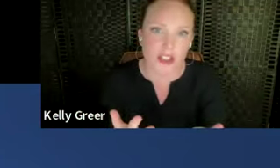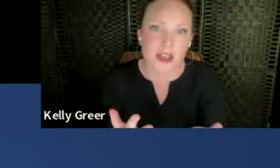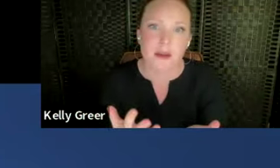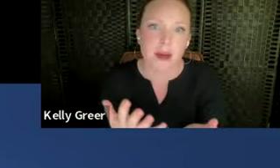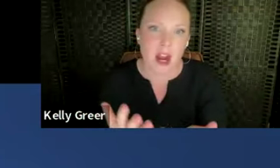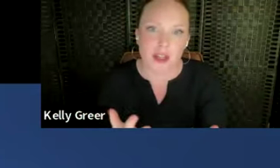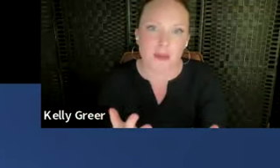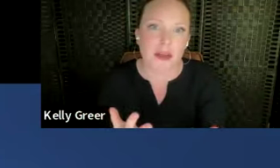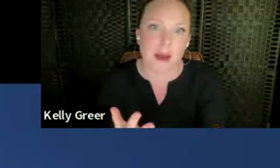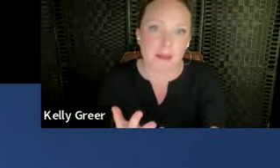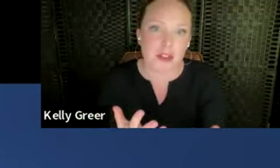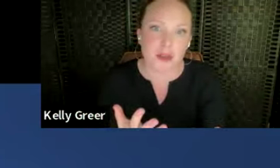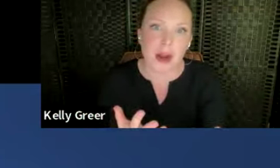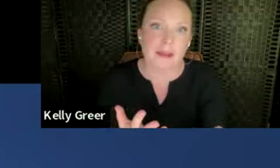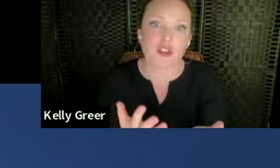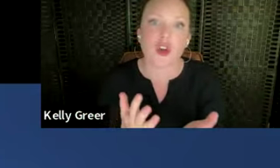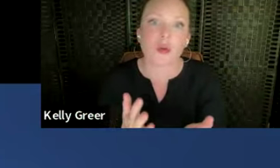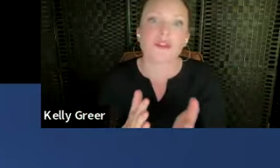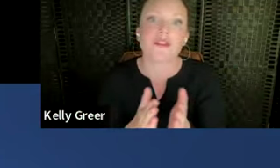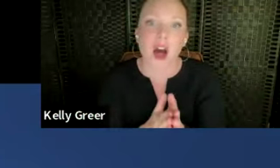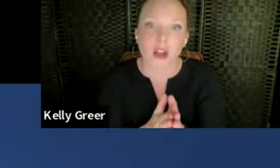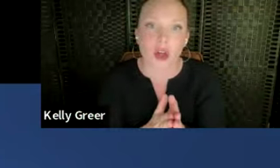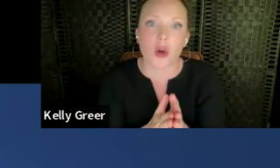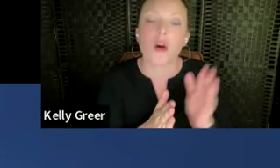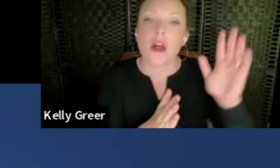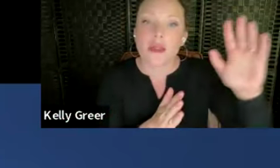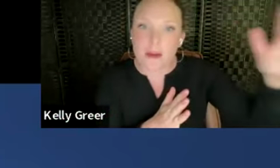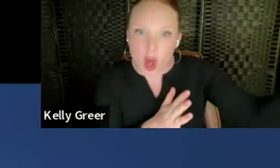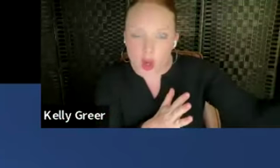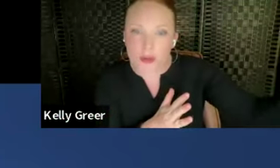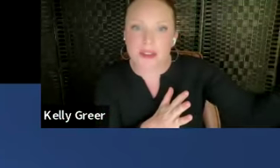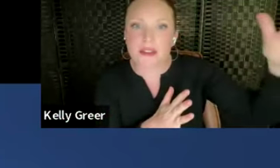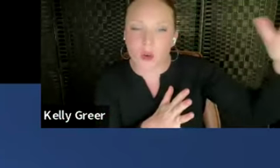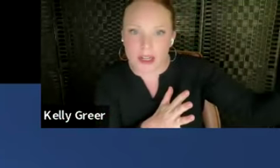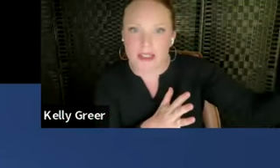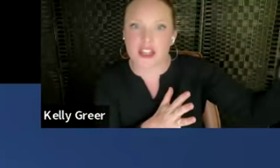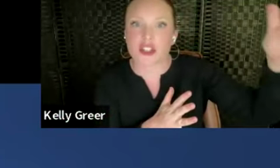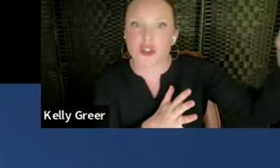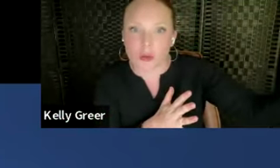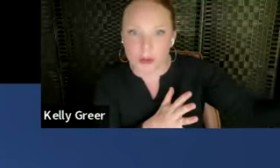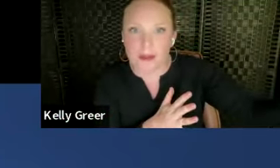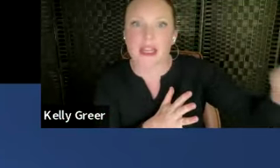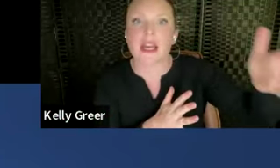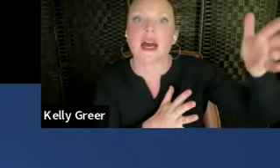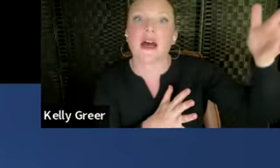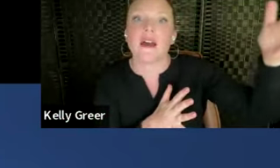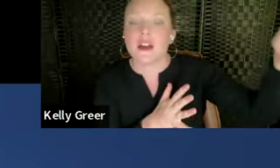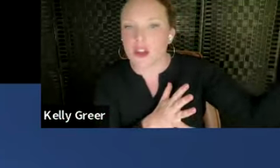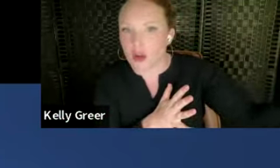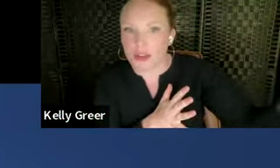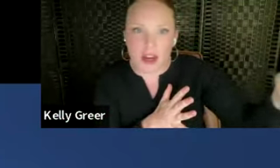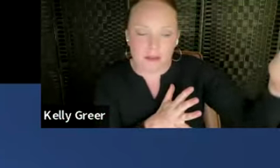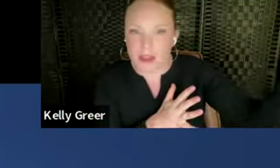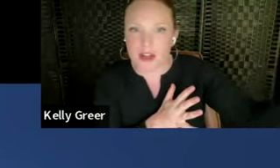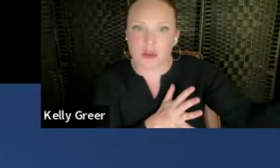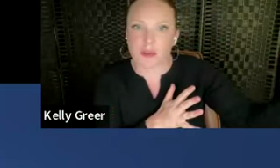is overlooked by our community members who perhaps don't follow the host organization's social media,